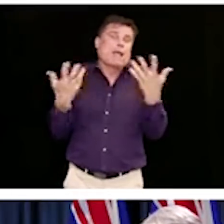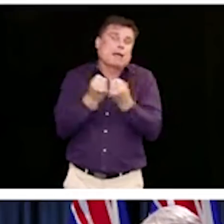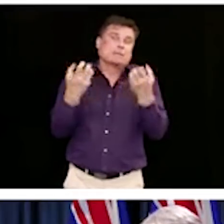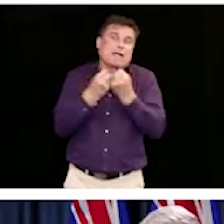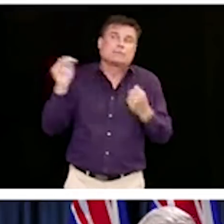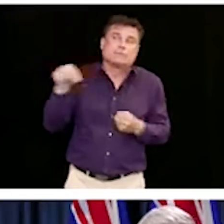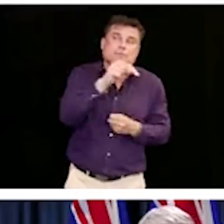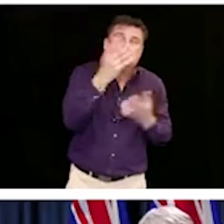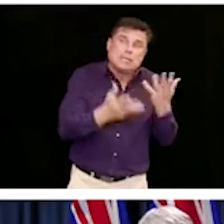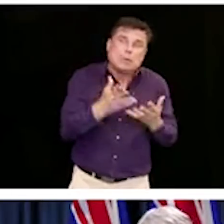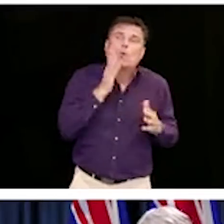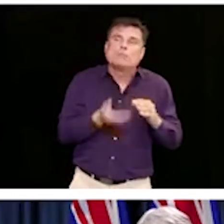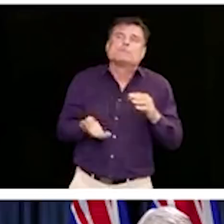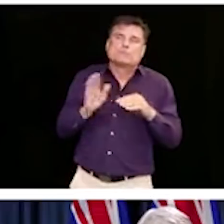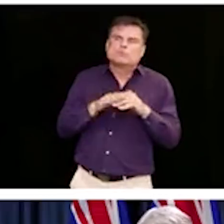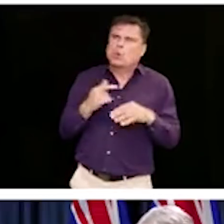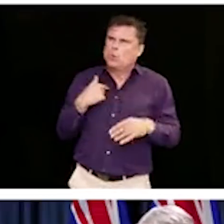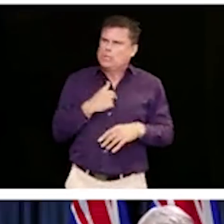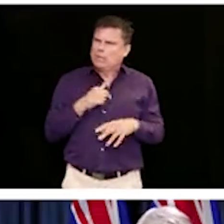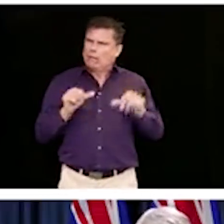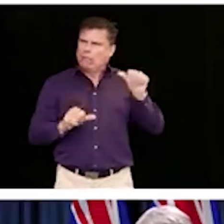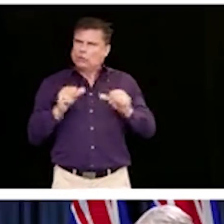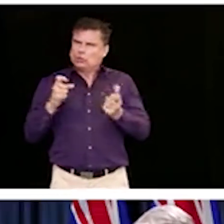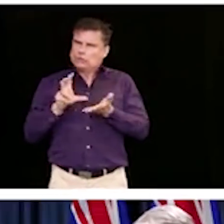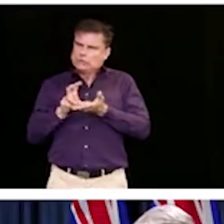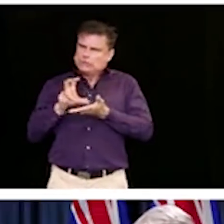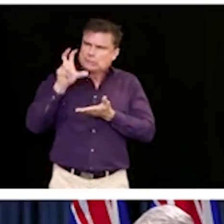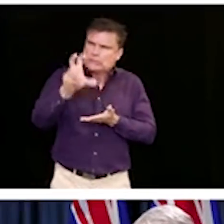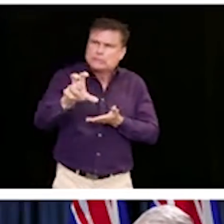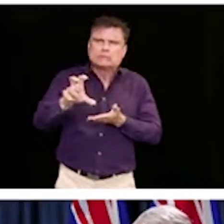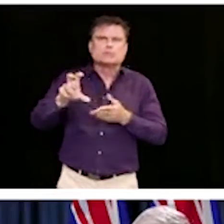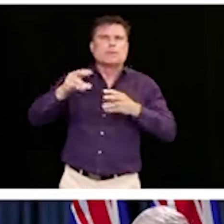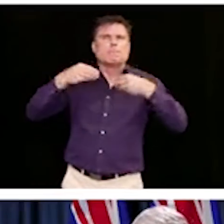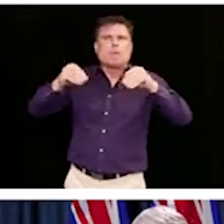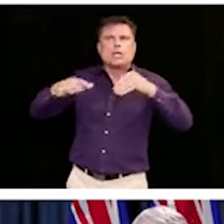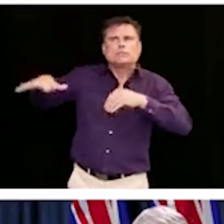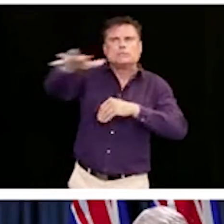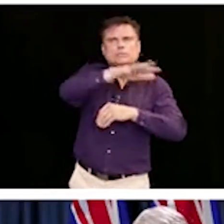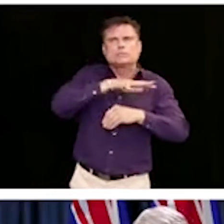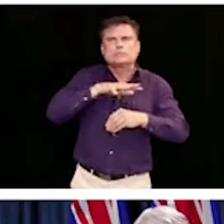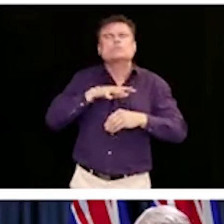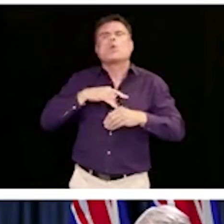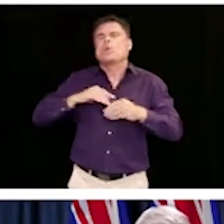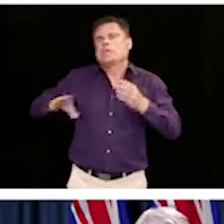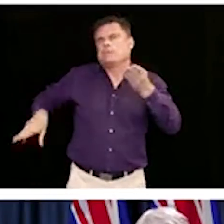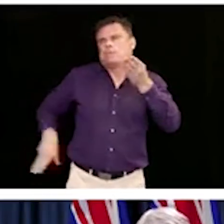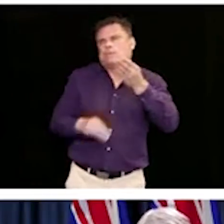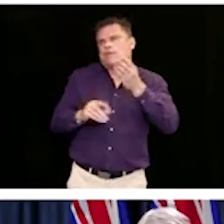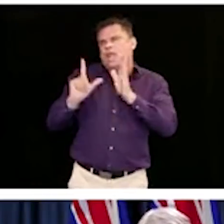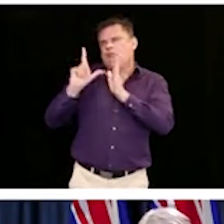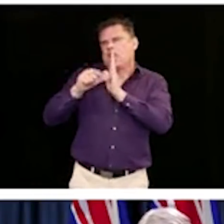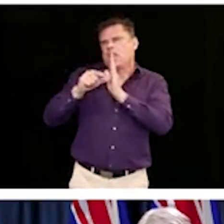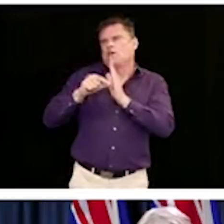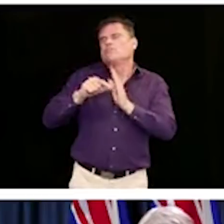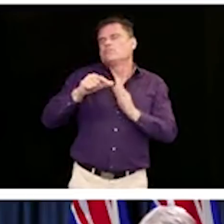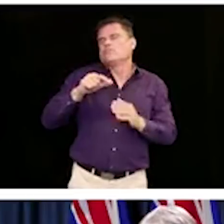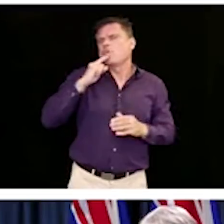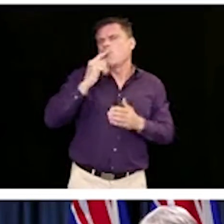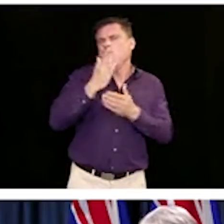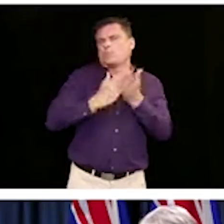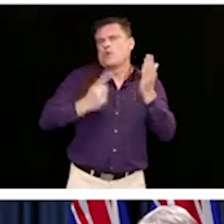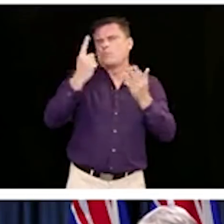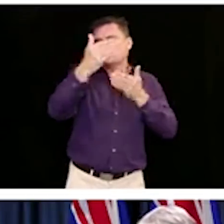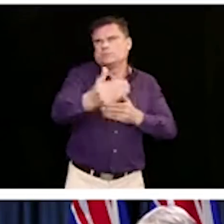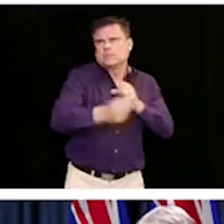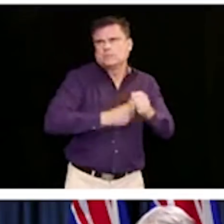uncertainty, of course, around investment markets, so you'll see some additional pieces added in Q1. And the